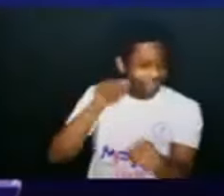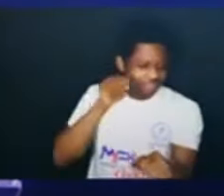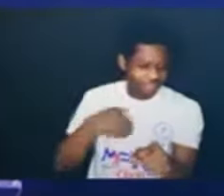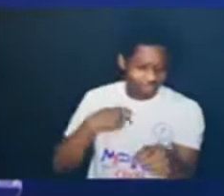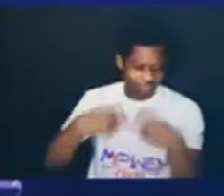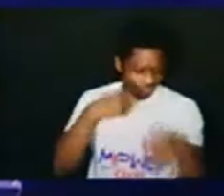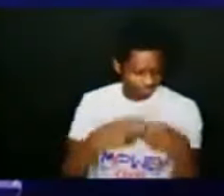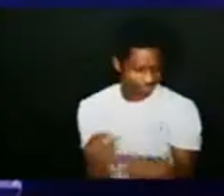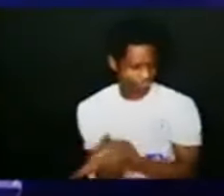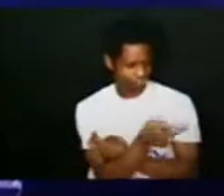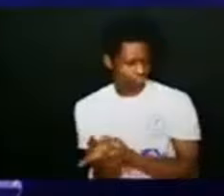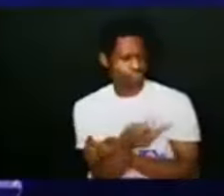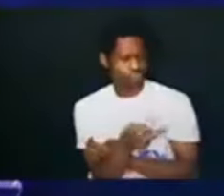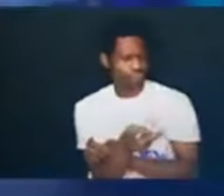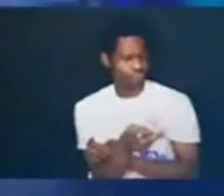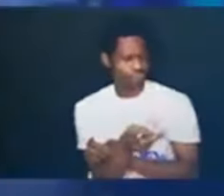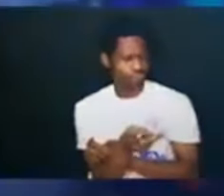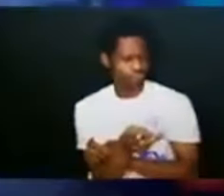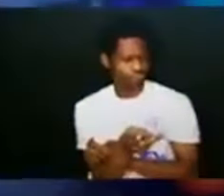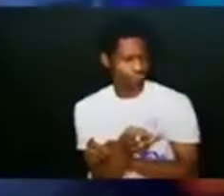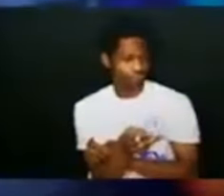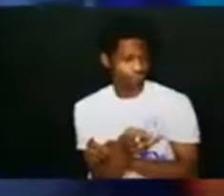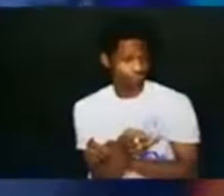against you,